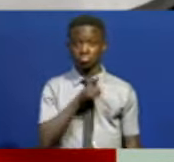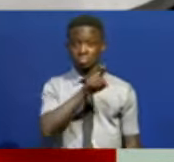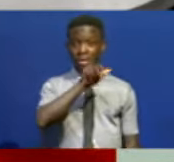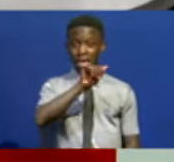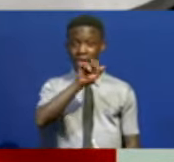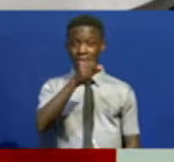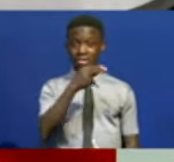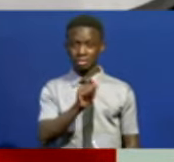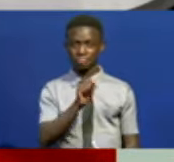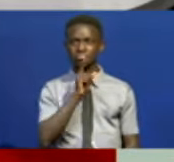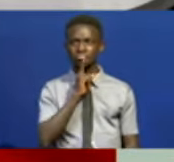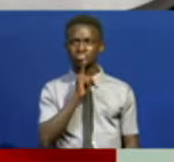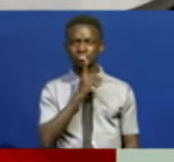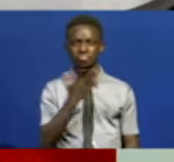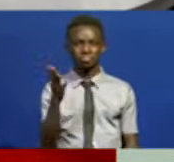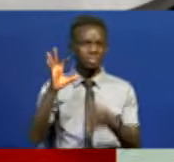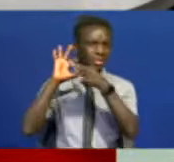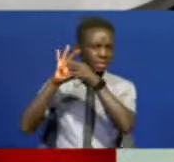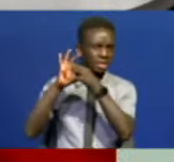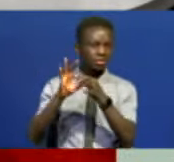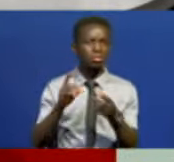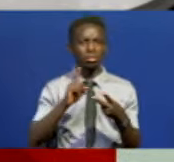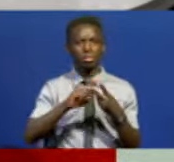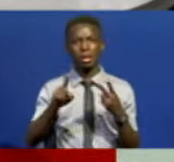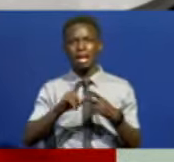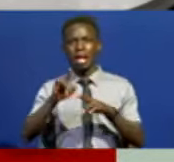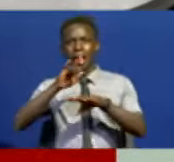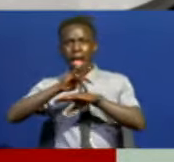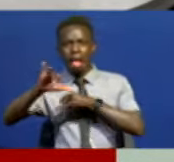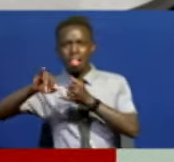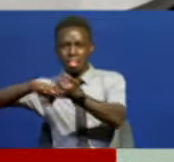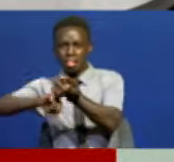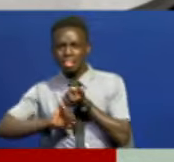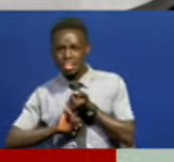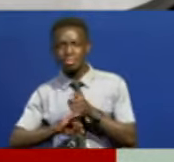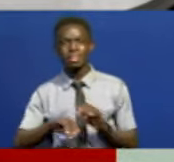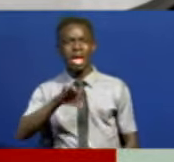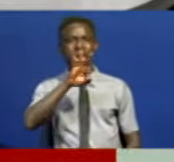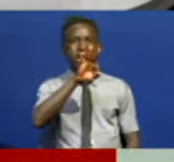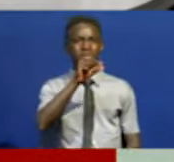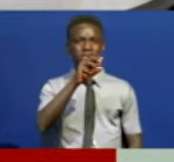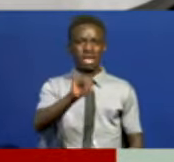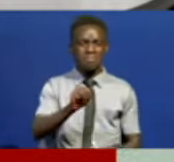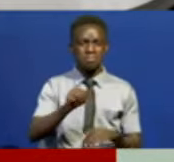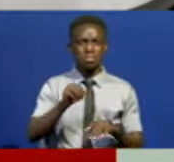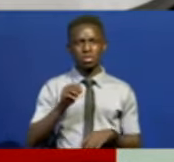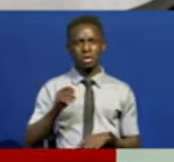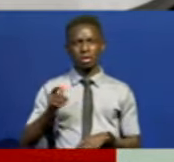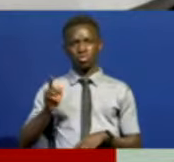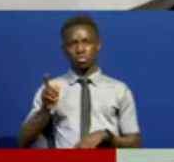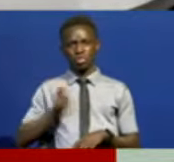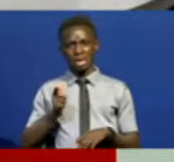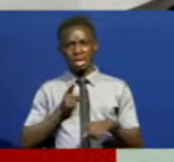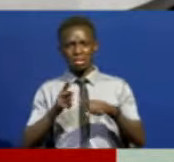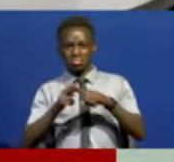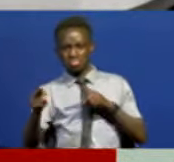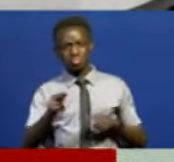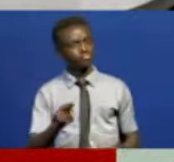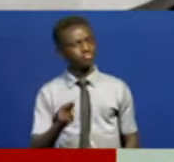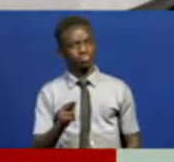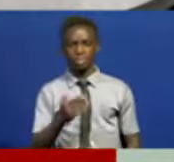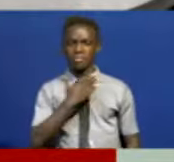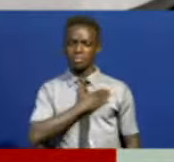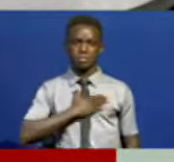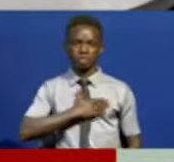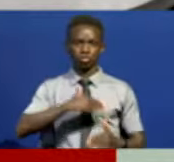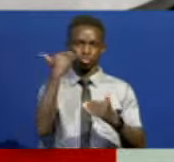to retrogressive traditions such as early marriages and female genital mutilation, saying it's about time to put to a stop